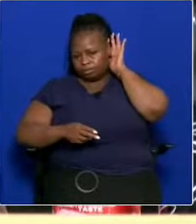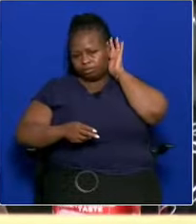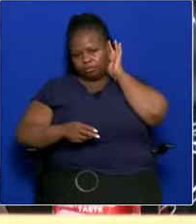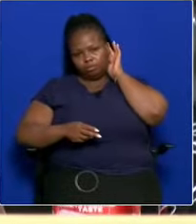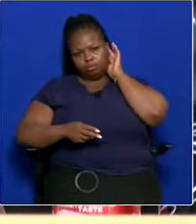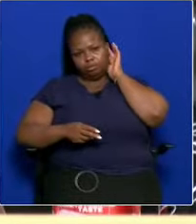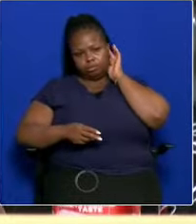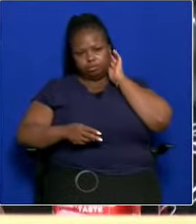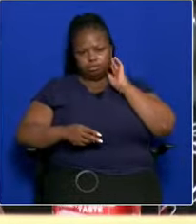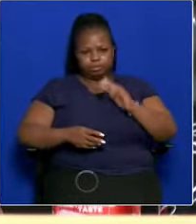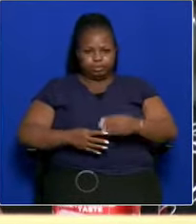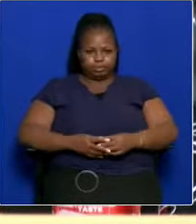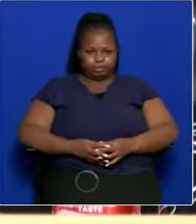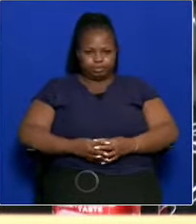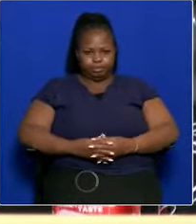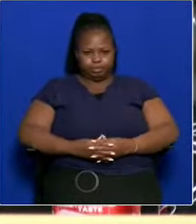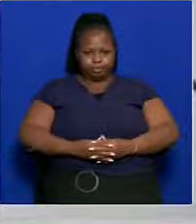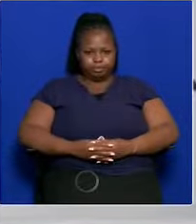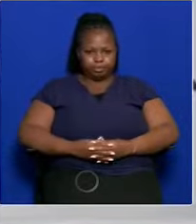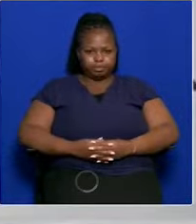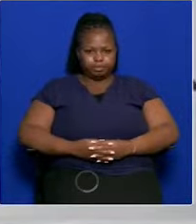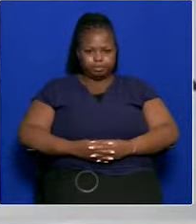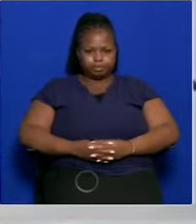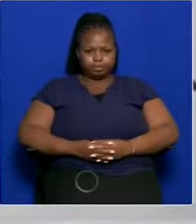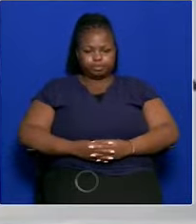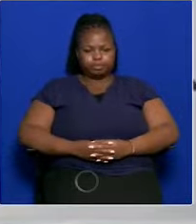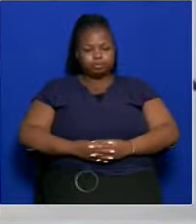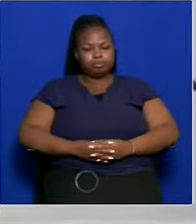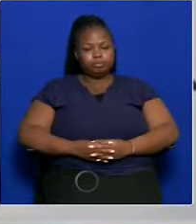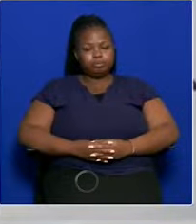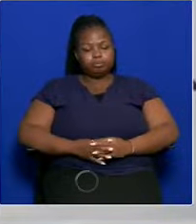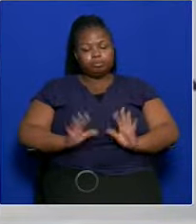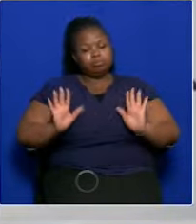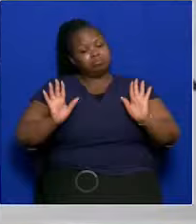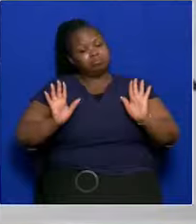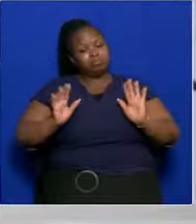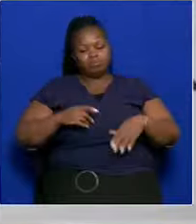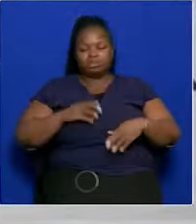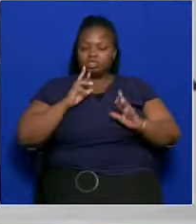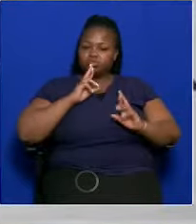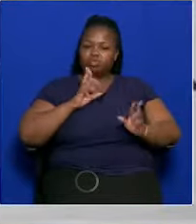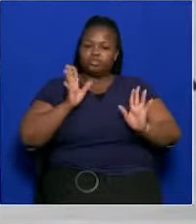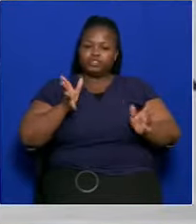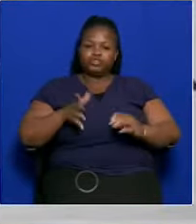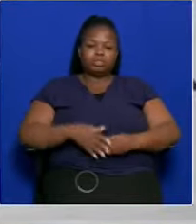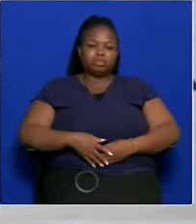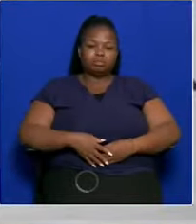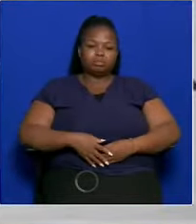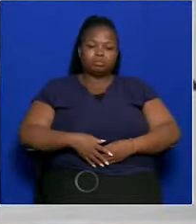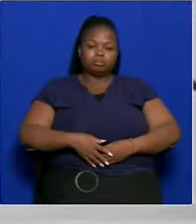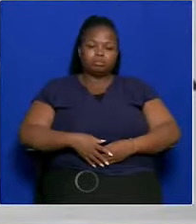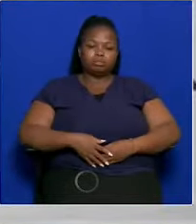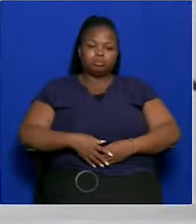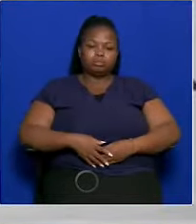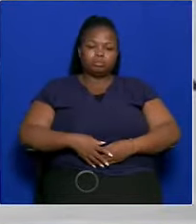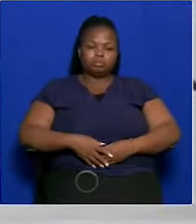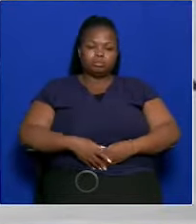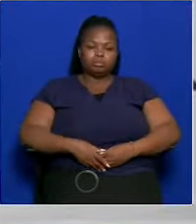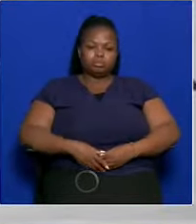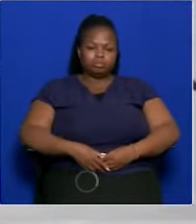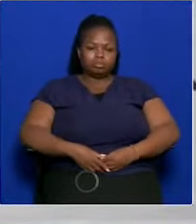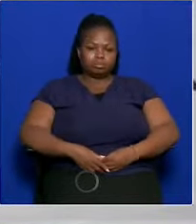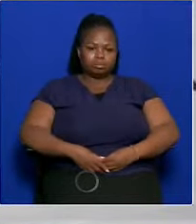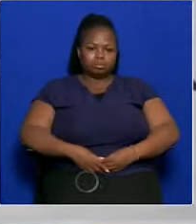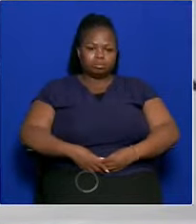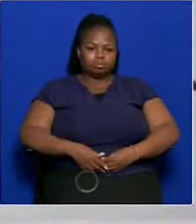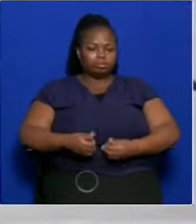assist Mr. Matlala with. I gave my response. I Say accept what that, I General. meant. Yes. Then, General,